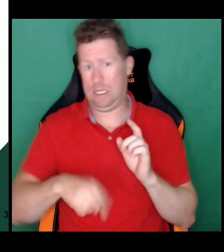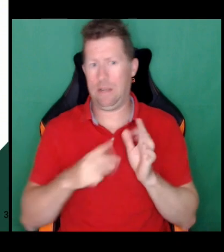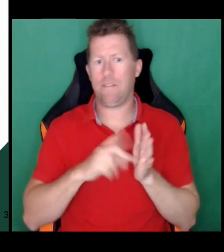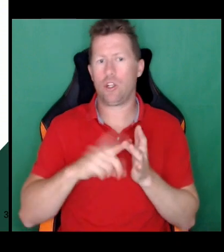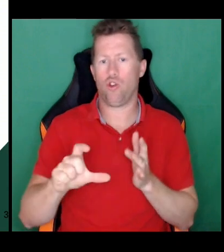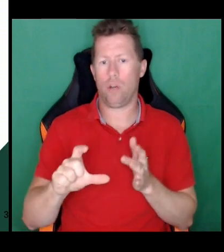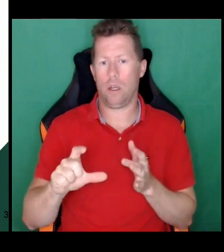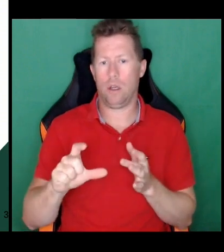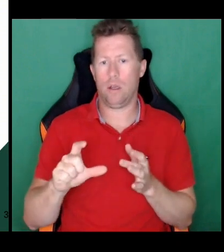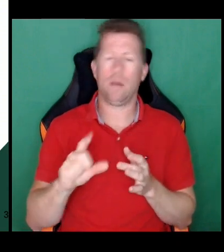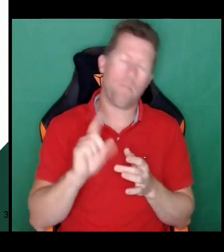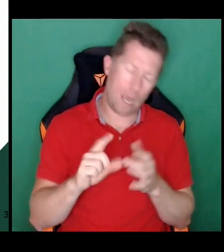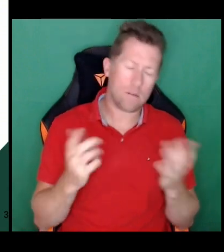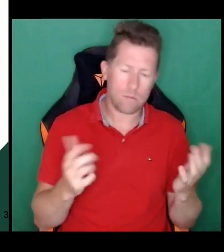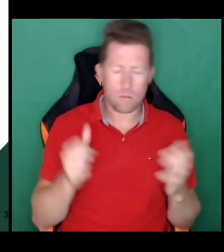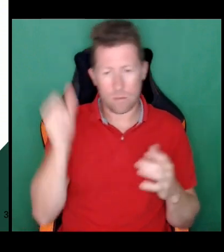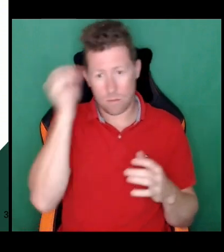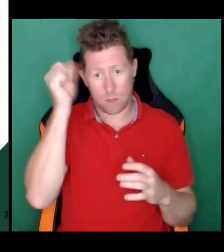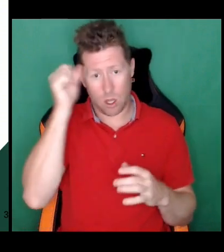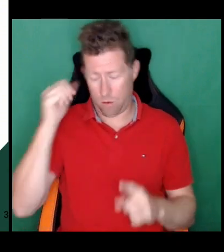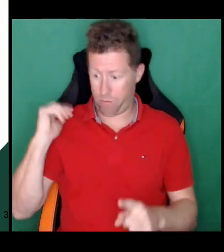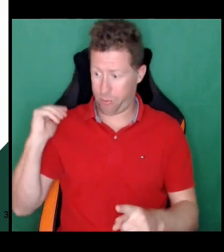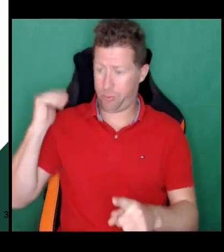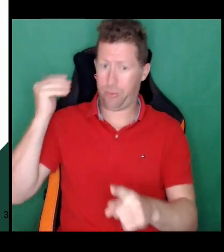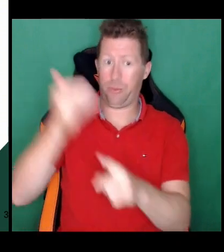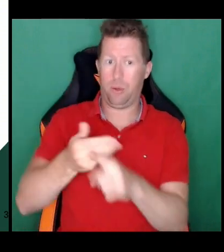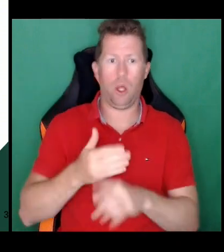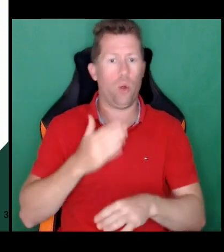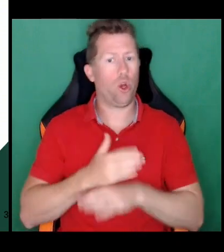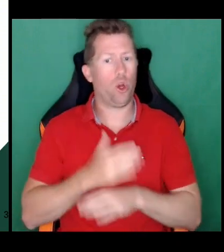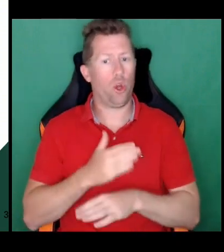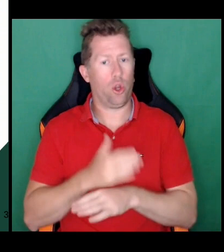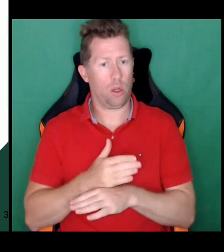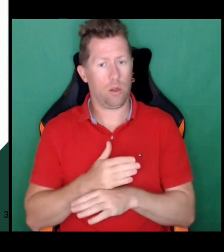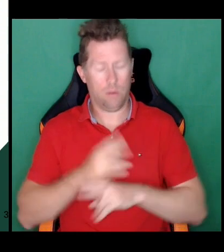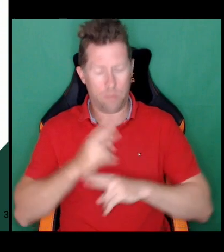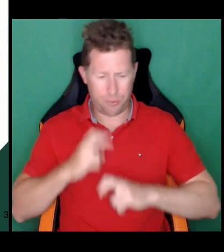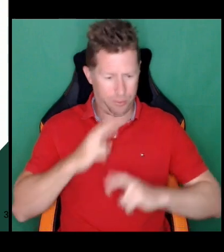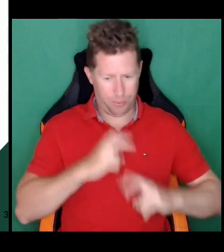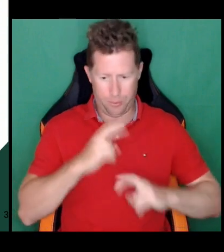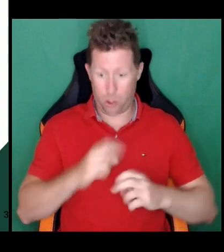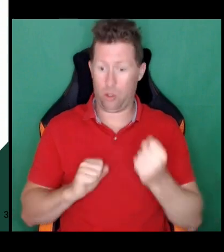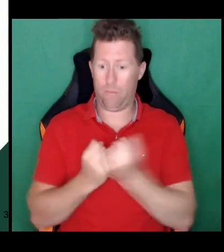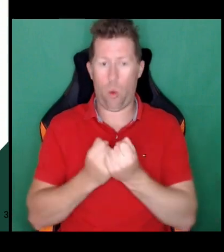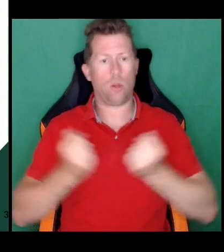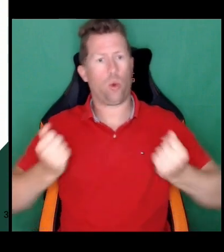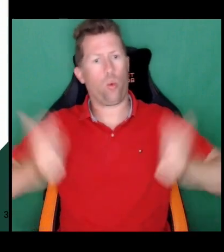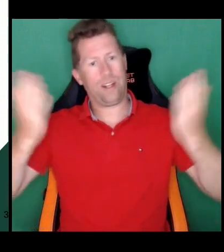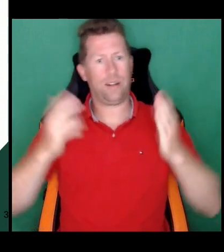of course, adds to more than 18 months of work that has seen us support Quit Victoria to launch